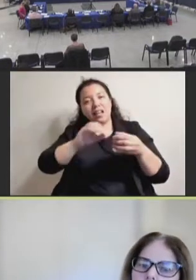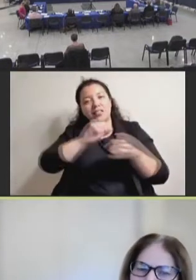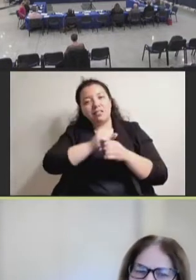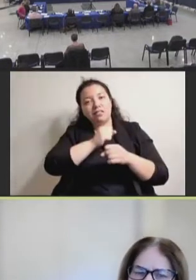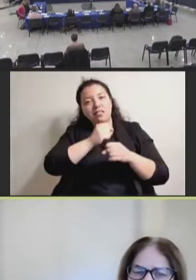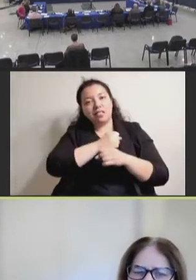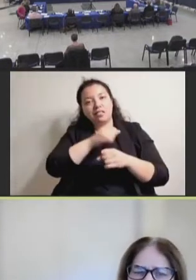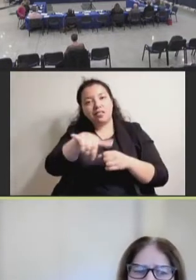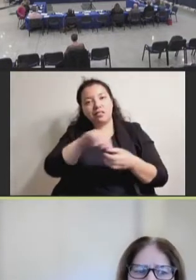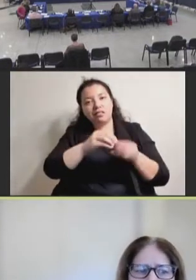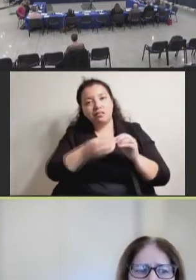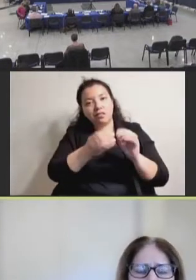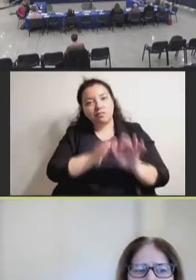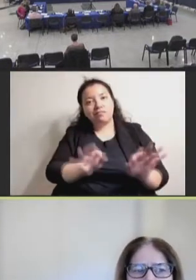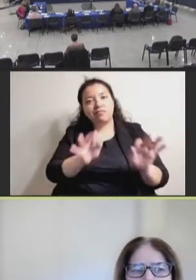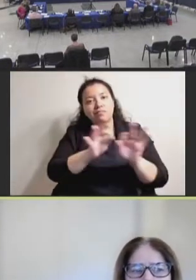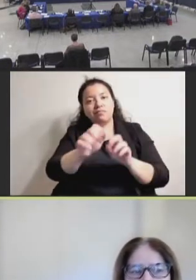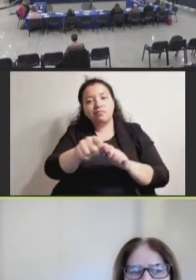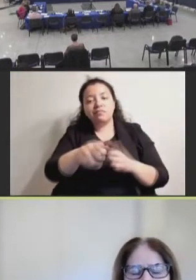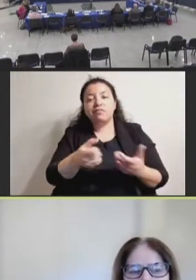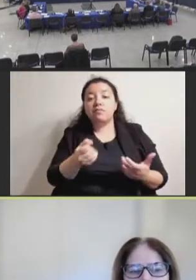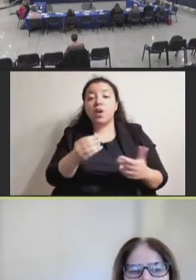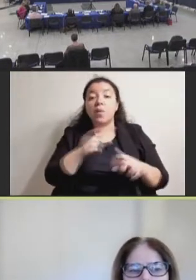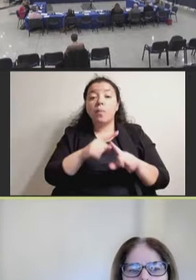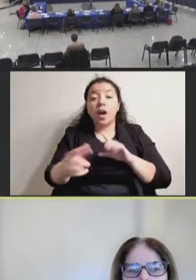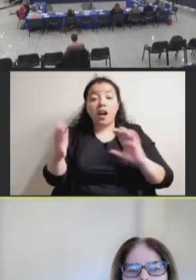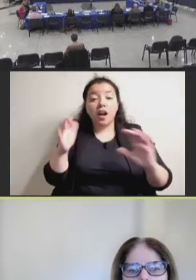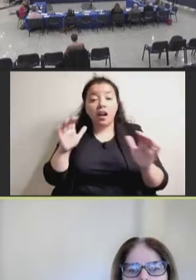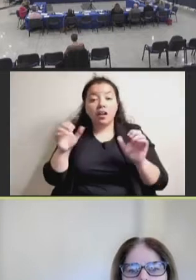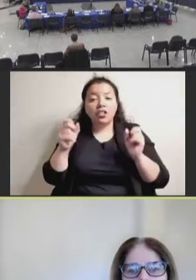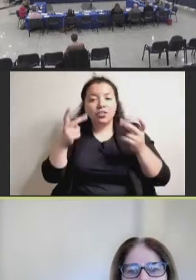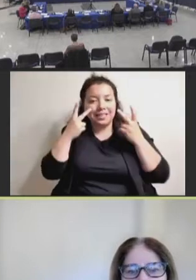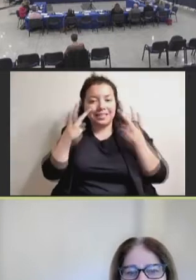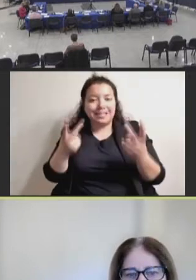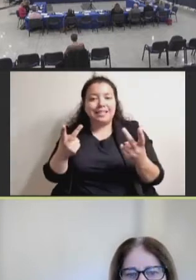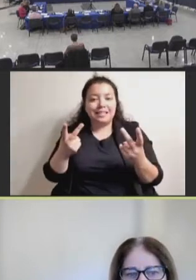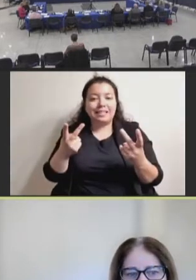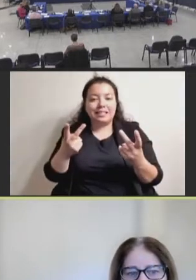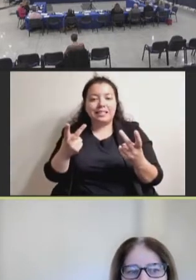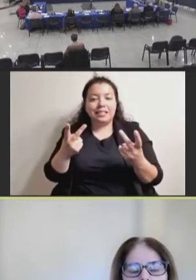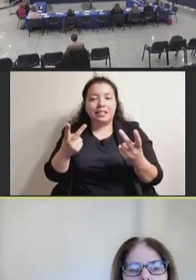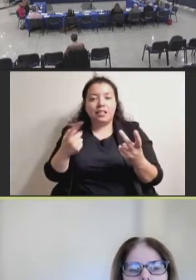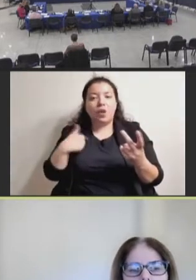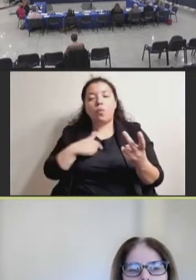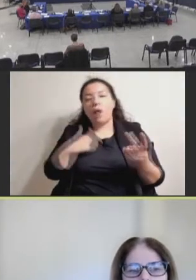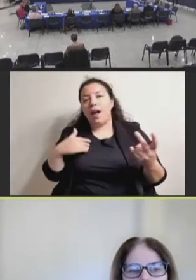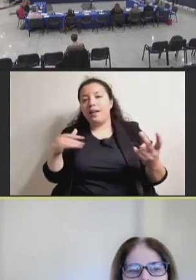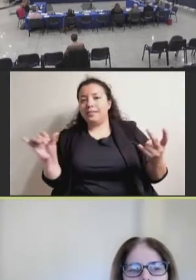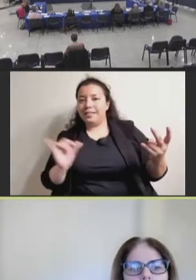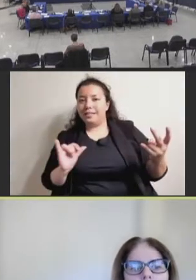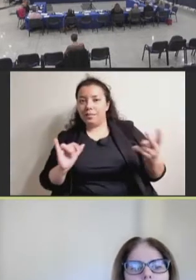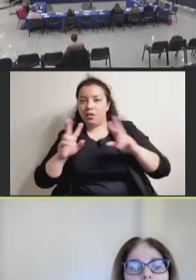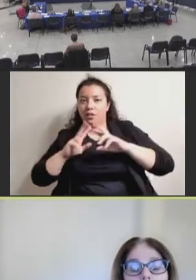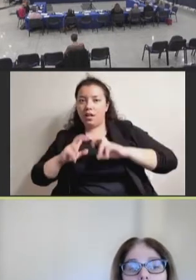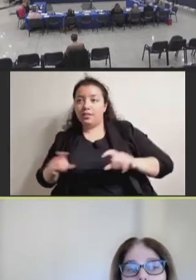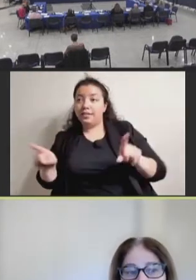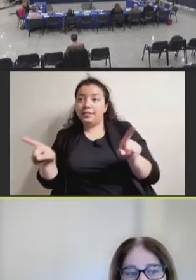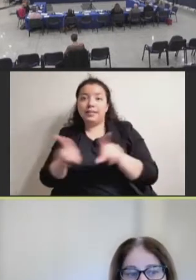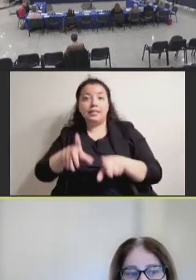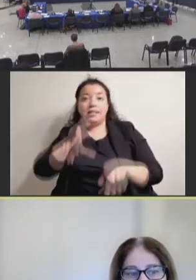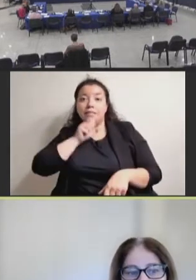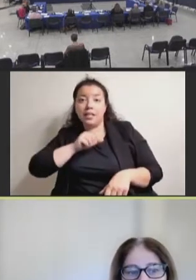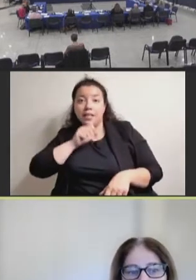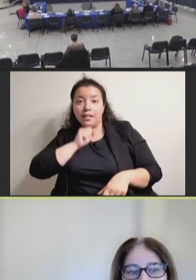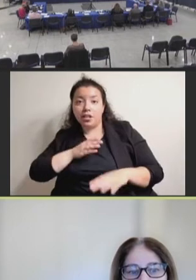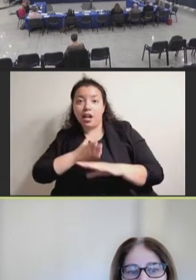box. However, by comparison, we've also included the similar analysis in the same age group after the